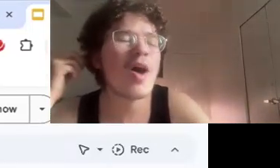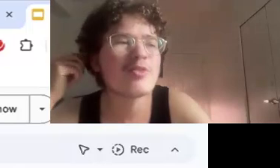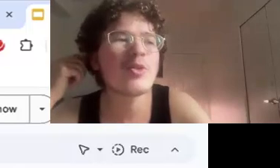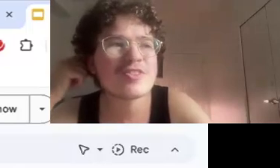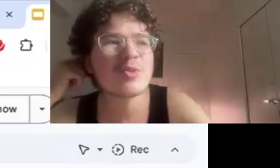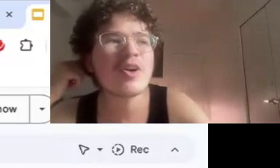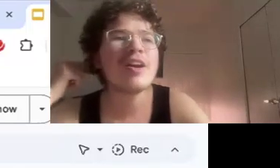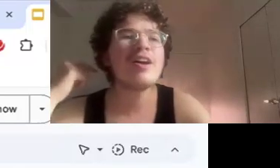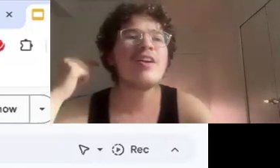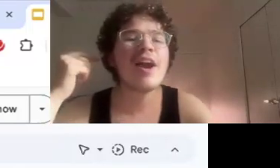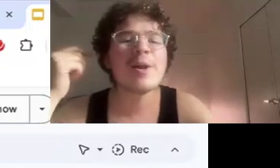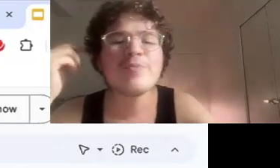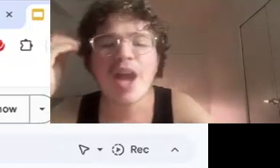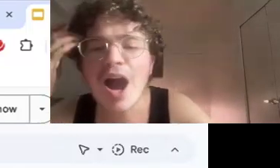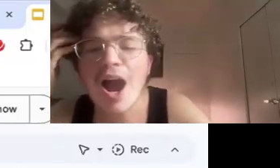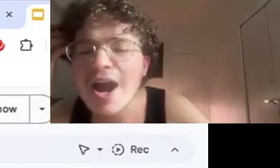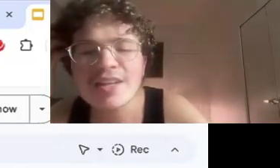on a nationwide level,